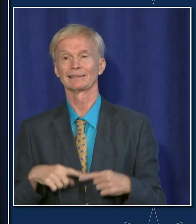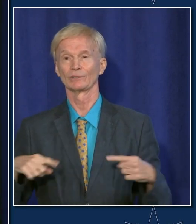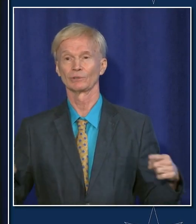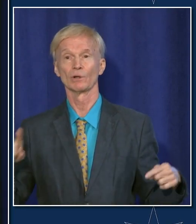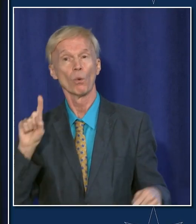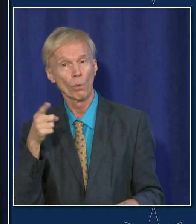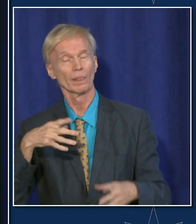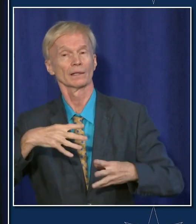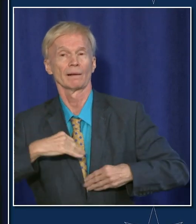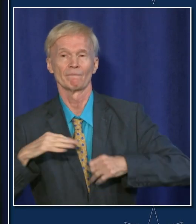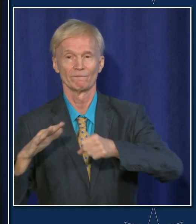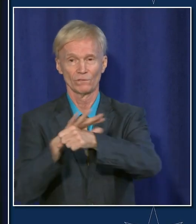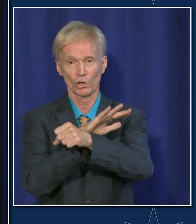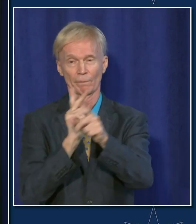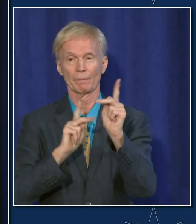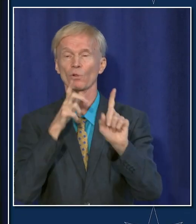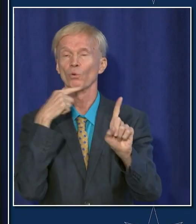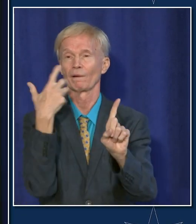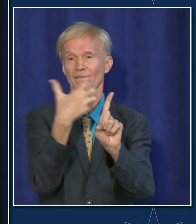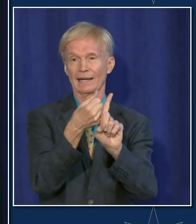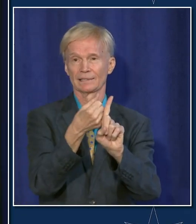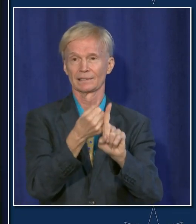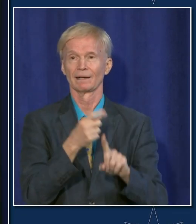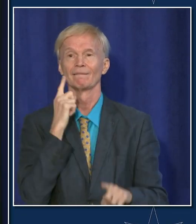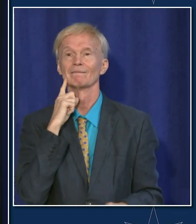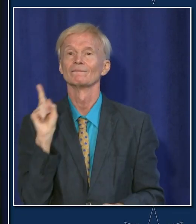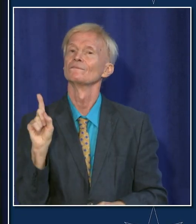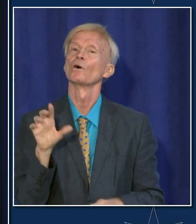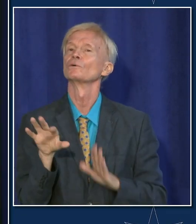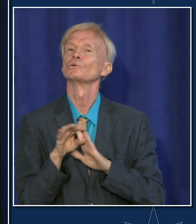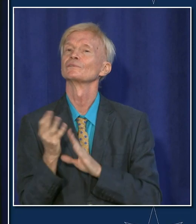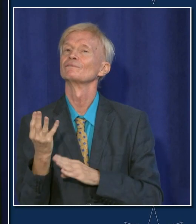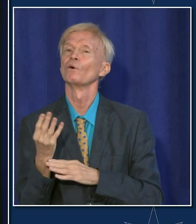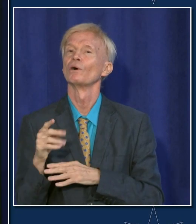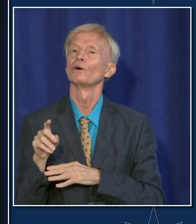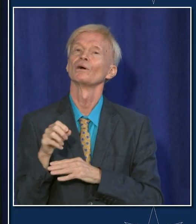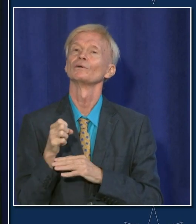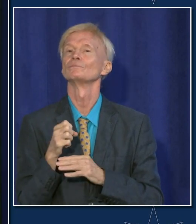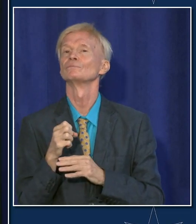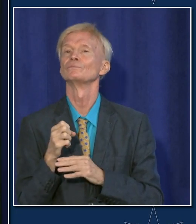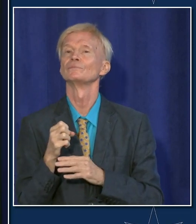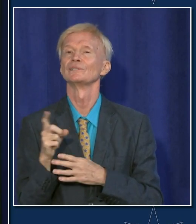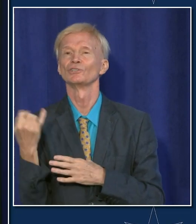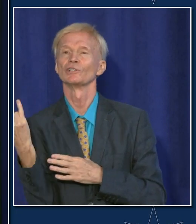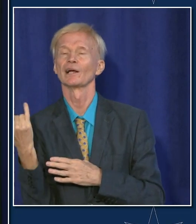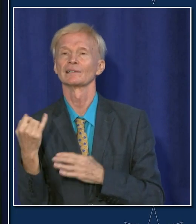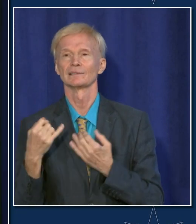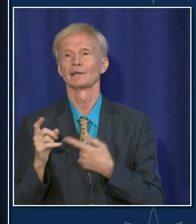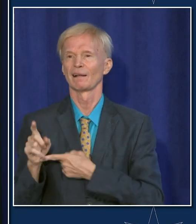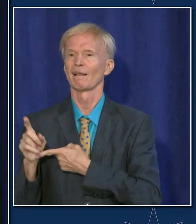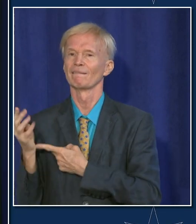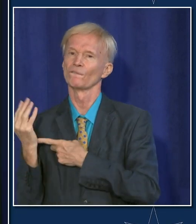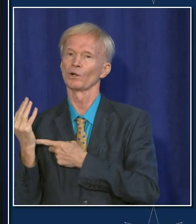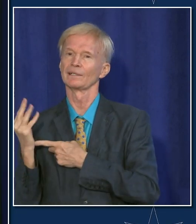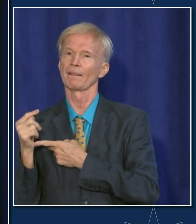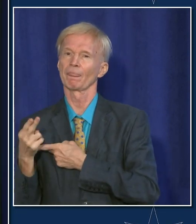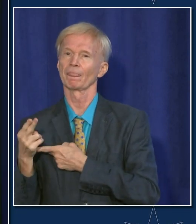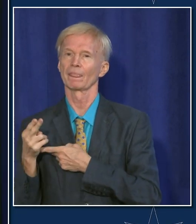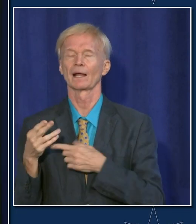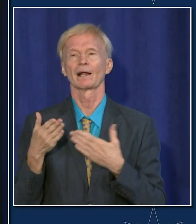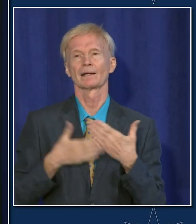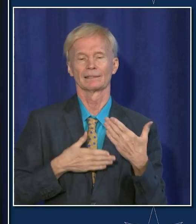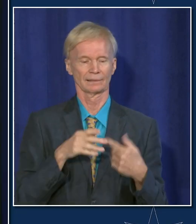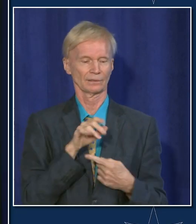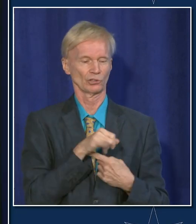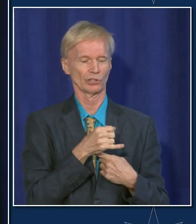fully vaccinated Chicagoans. So for Chosen Few DJs, the 14th would be your last day that you could get that J&J dose, for